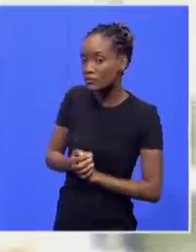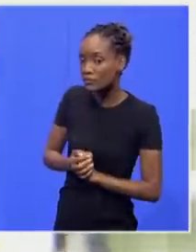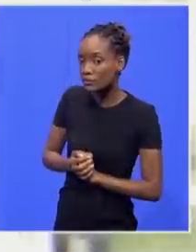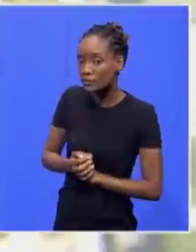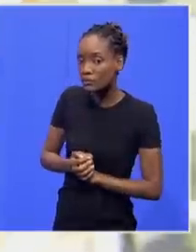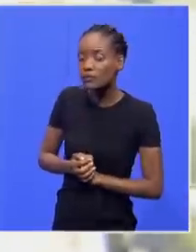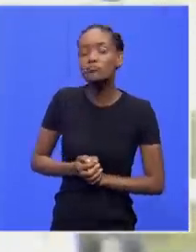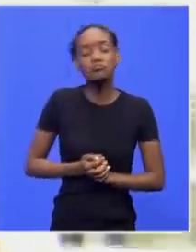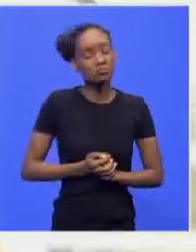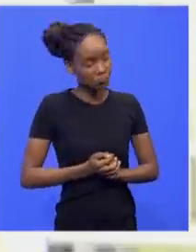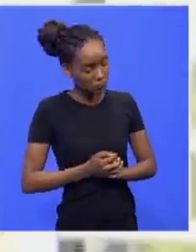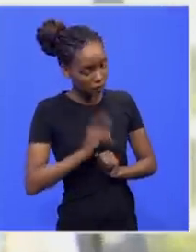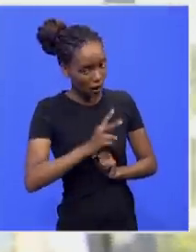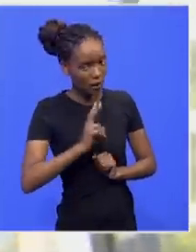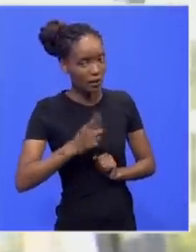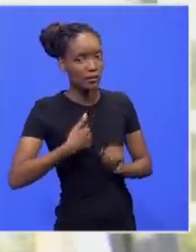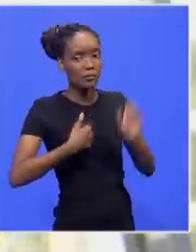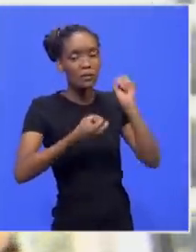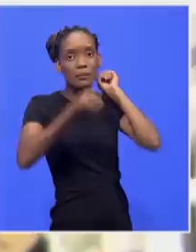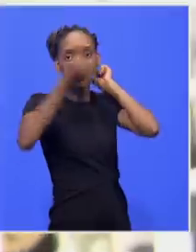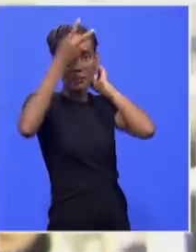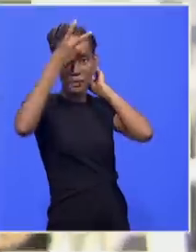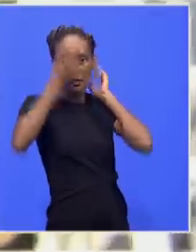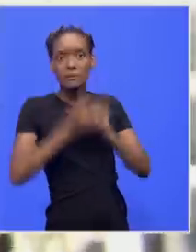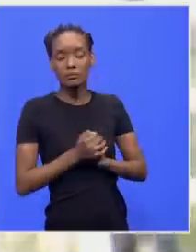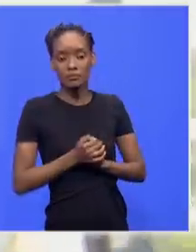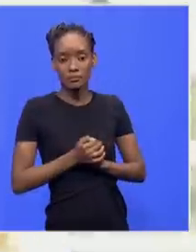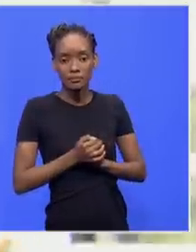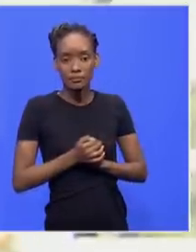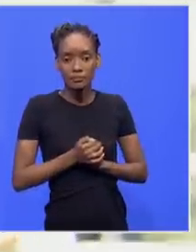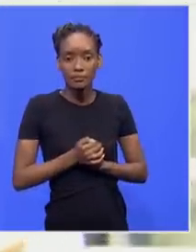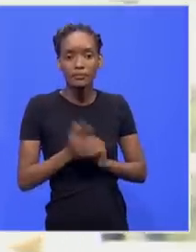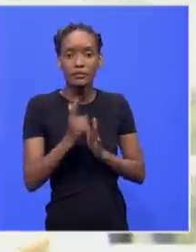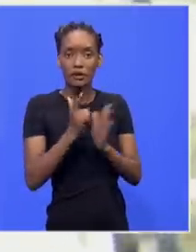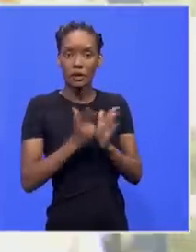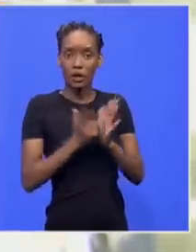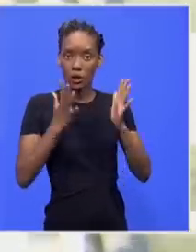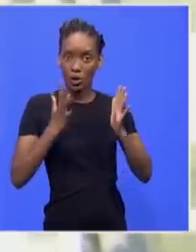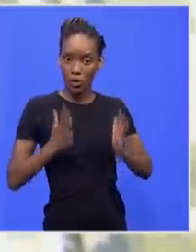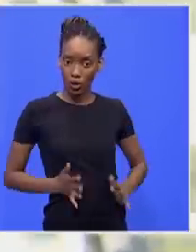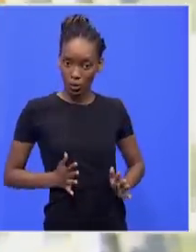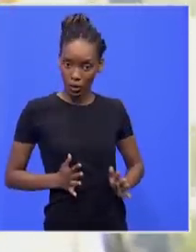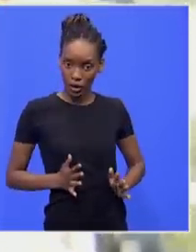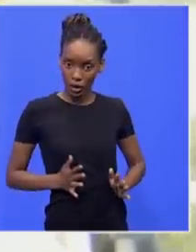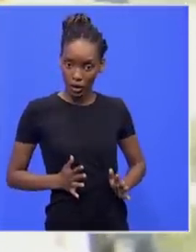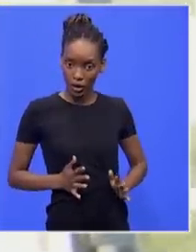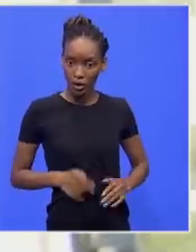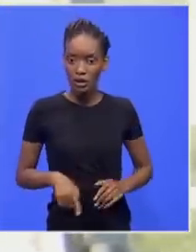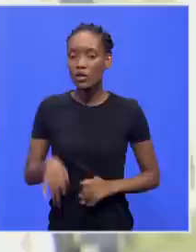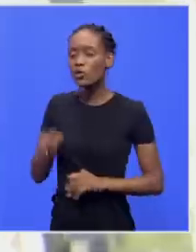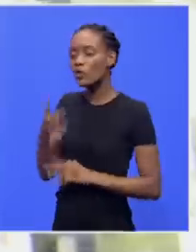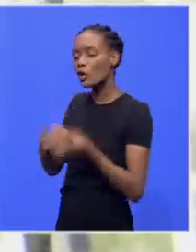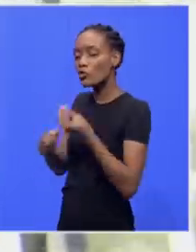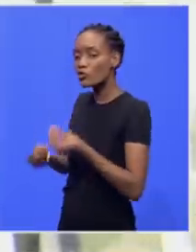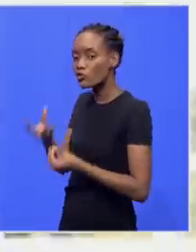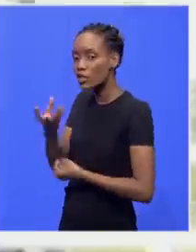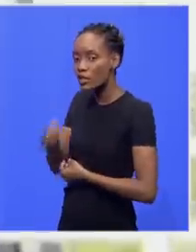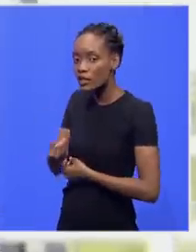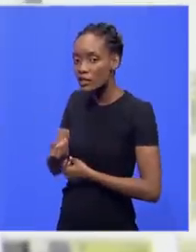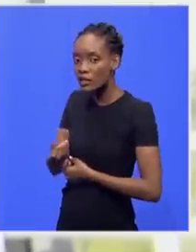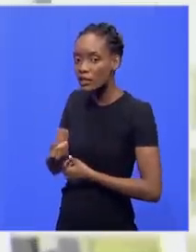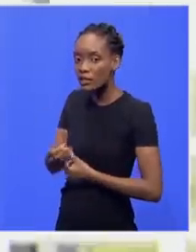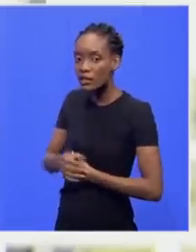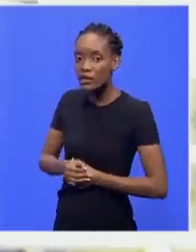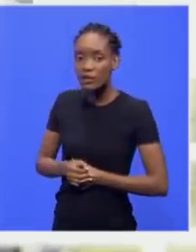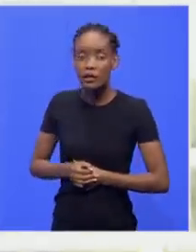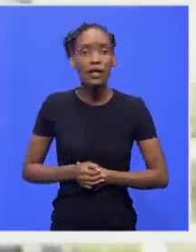I'm going to prison. Where the lawyer, the human right? Where the lawyer, human right? Do you have children? I'm not children in